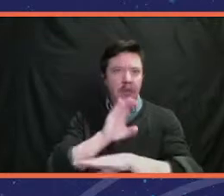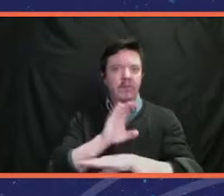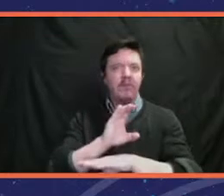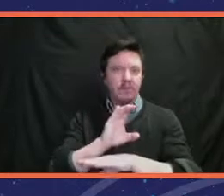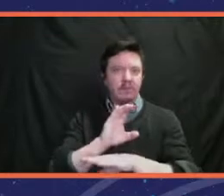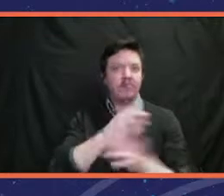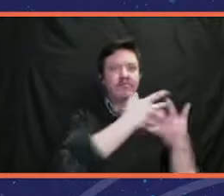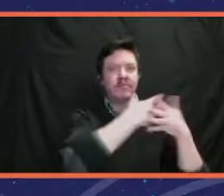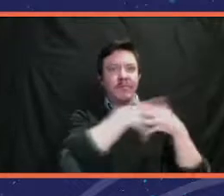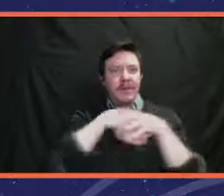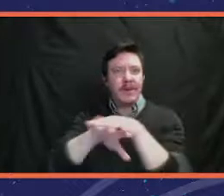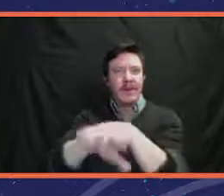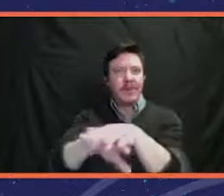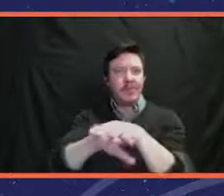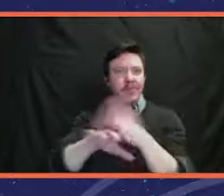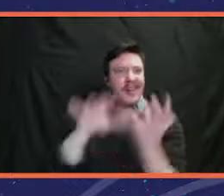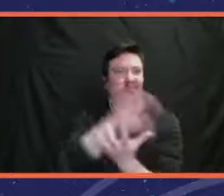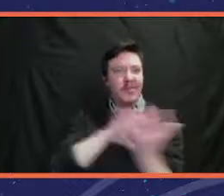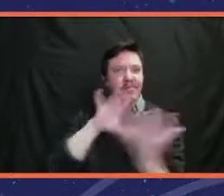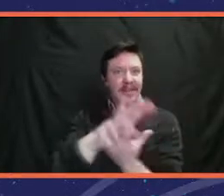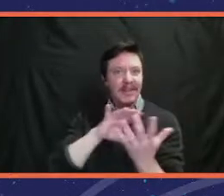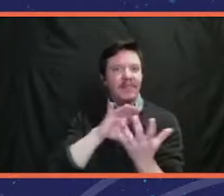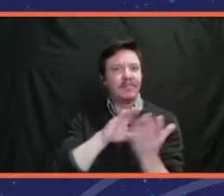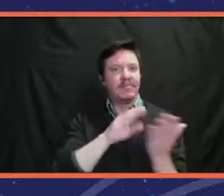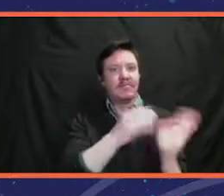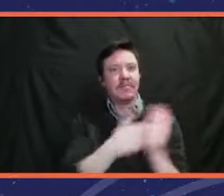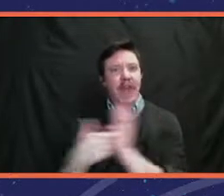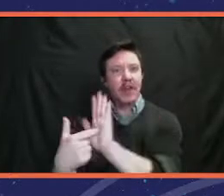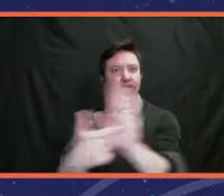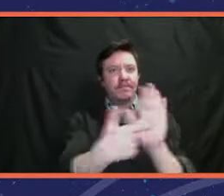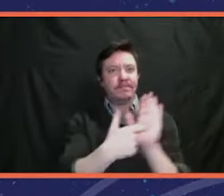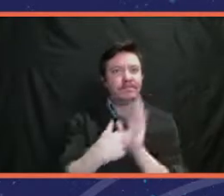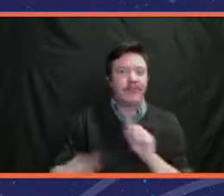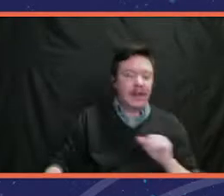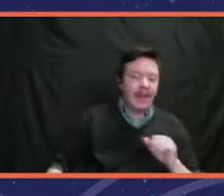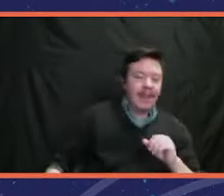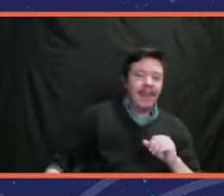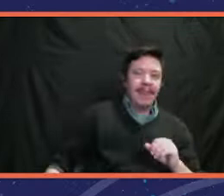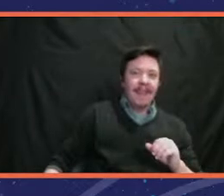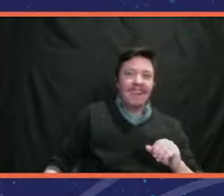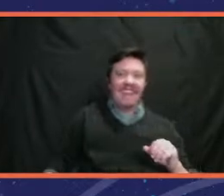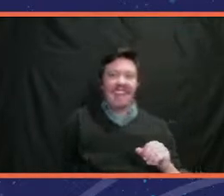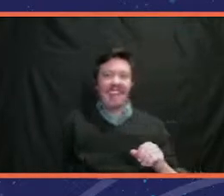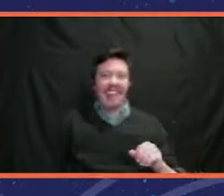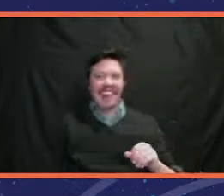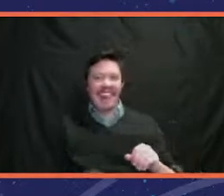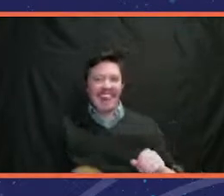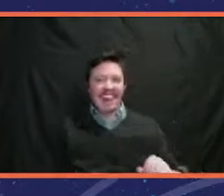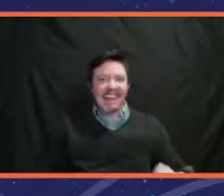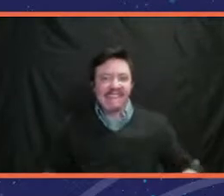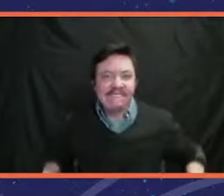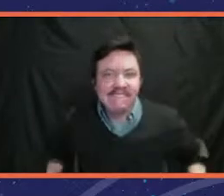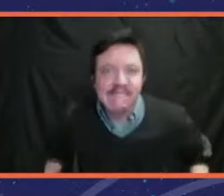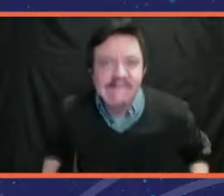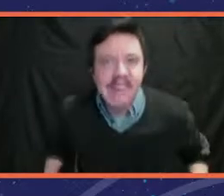audio visual gallery. So yeah, you can listen to the audio on there, and then in the workshop, that's